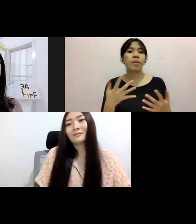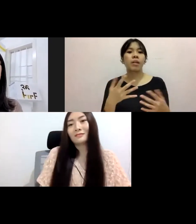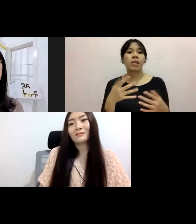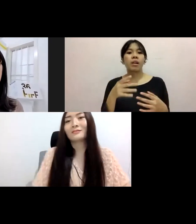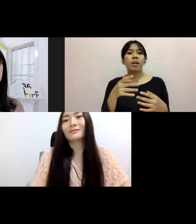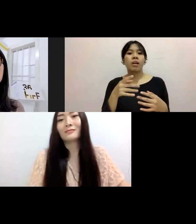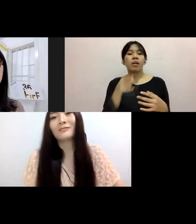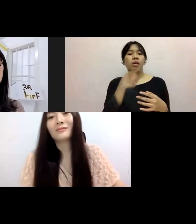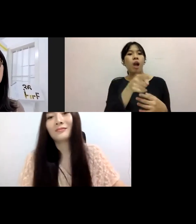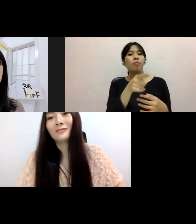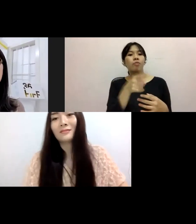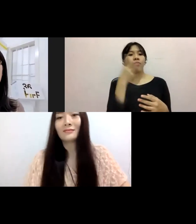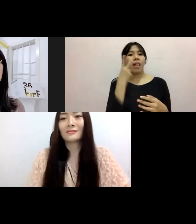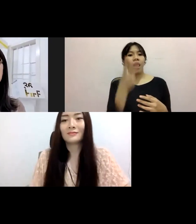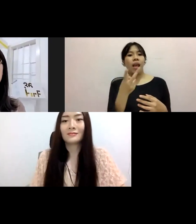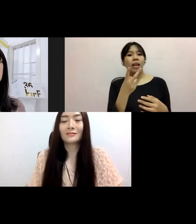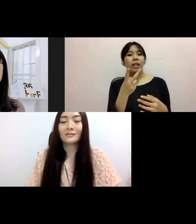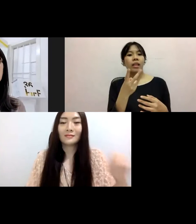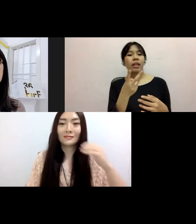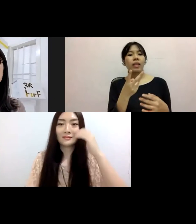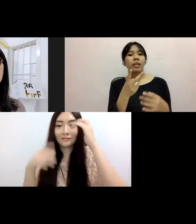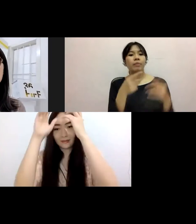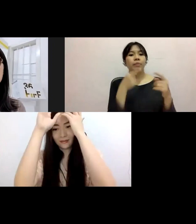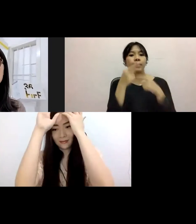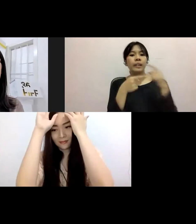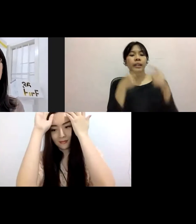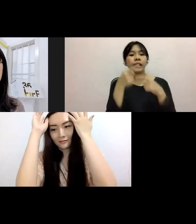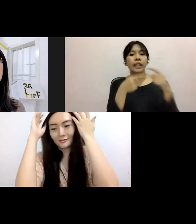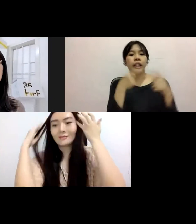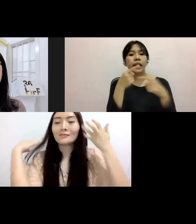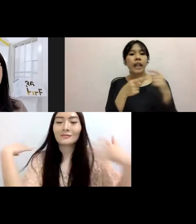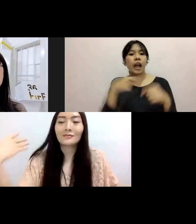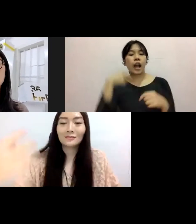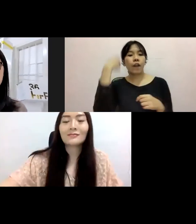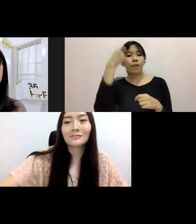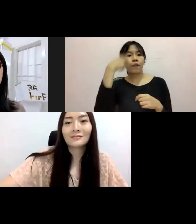when you're telling stories about the queer experience coming from China?